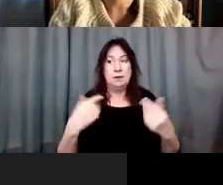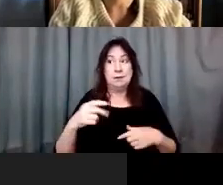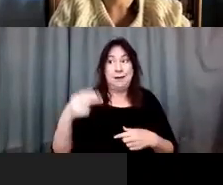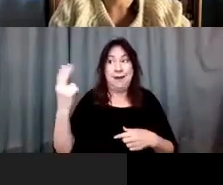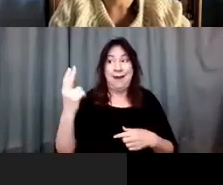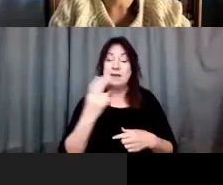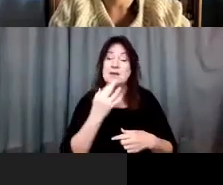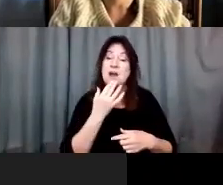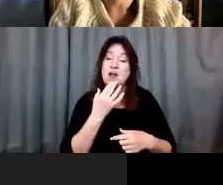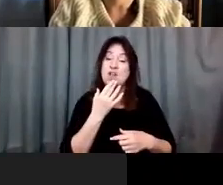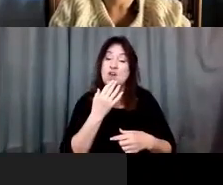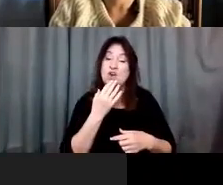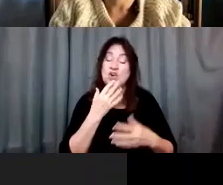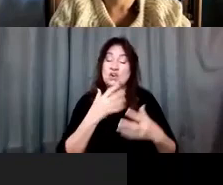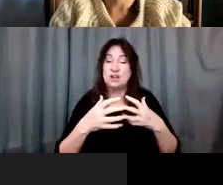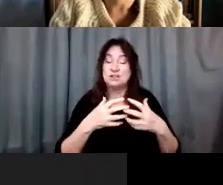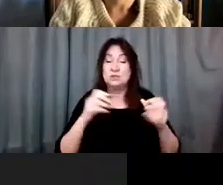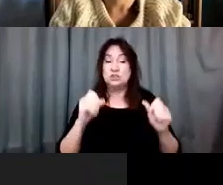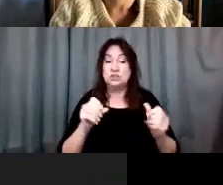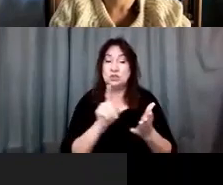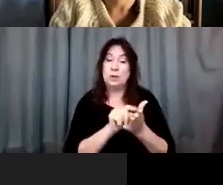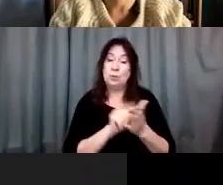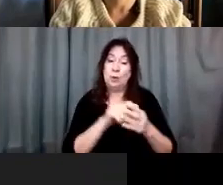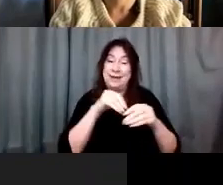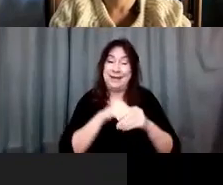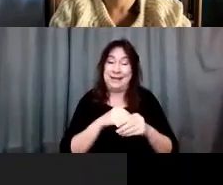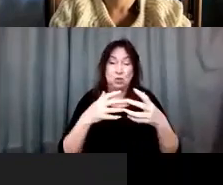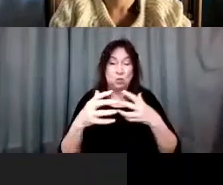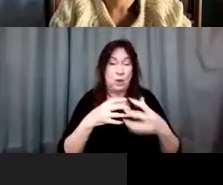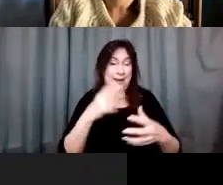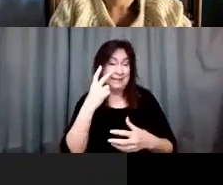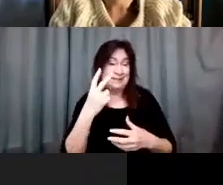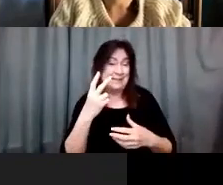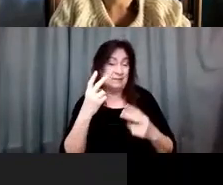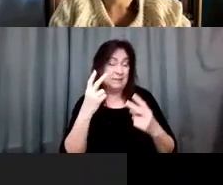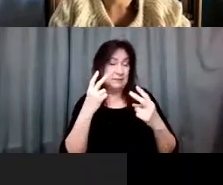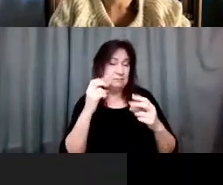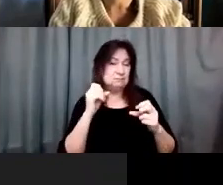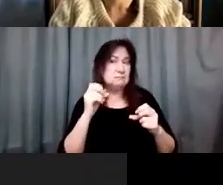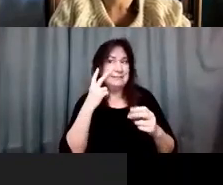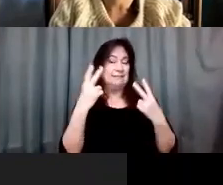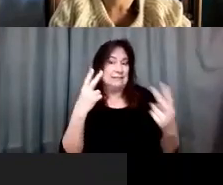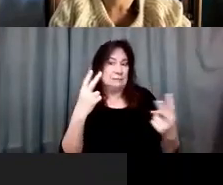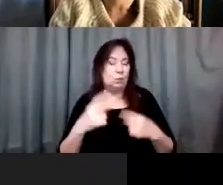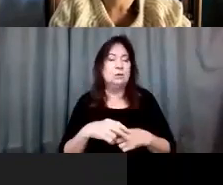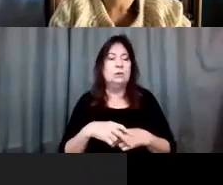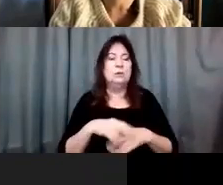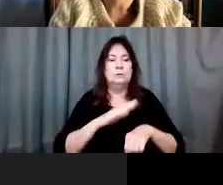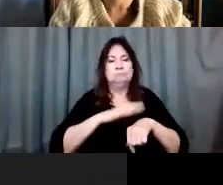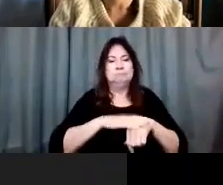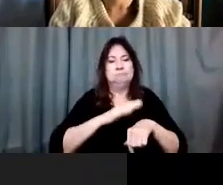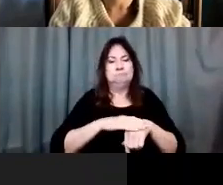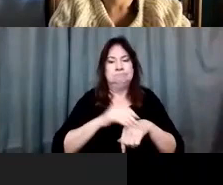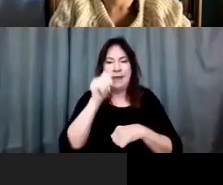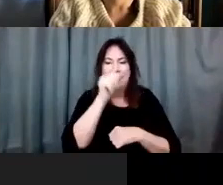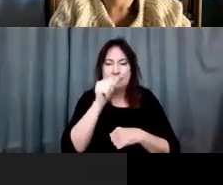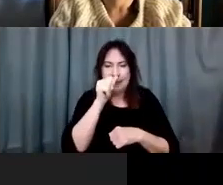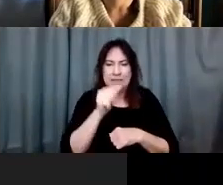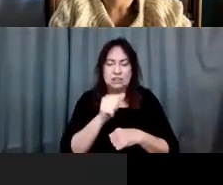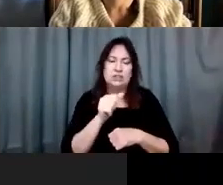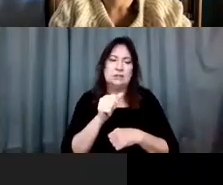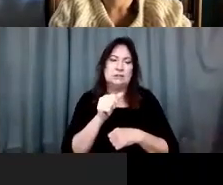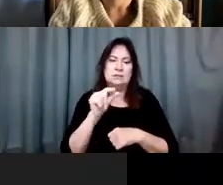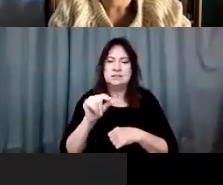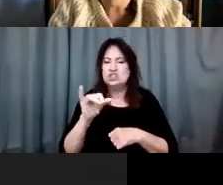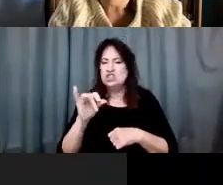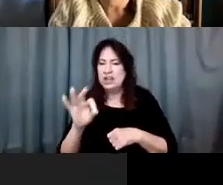can test by doing a print in grayscale to make sure it's visible. Be cautious of slide animations and strobing GIFs. You